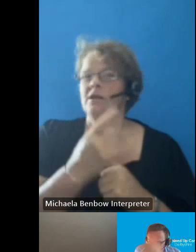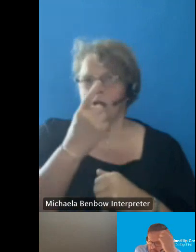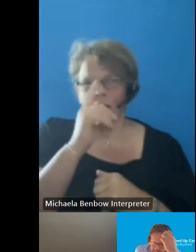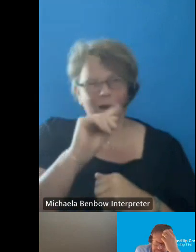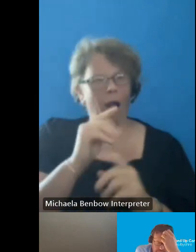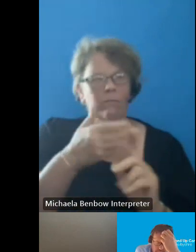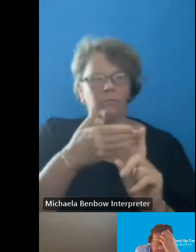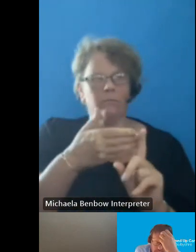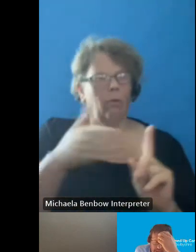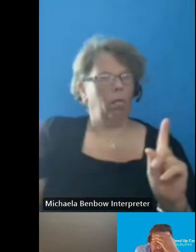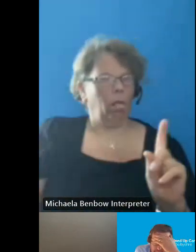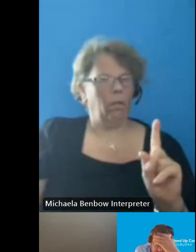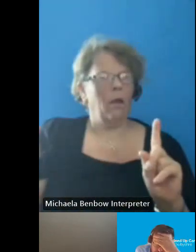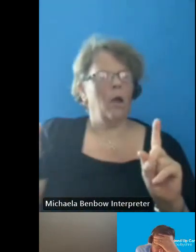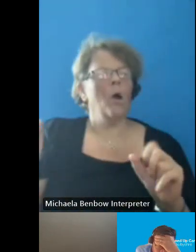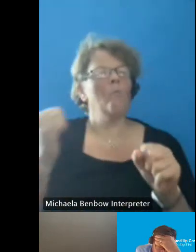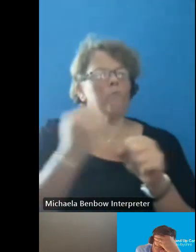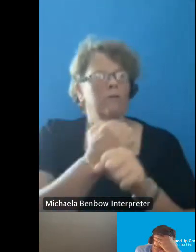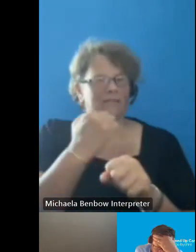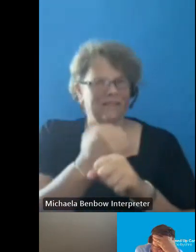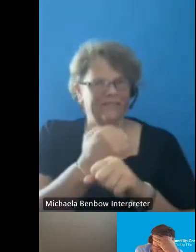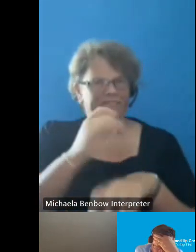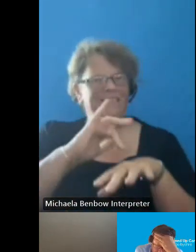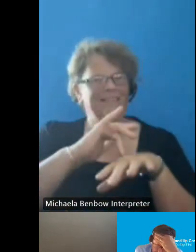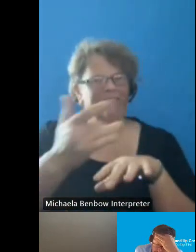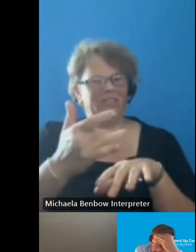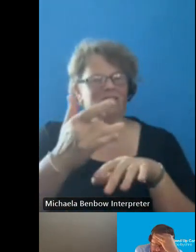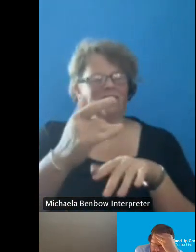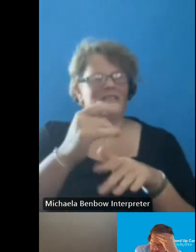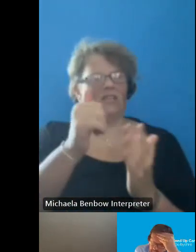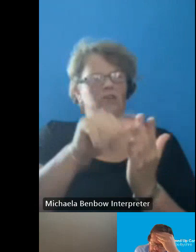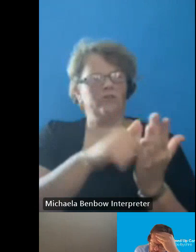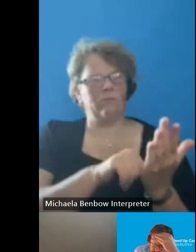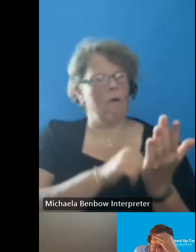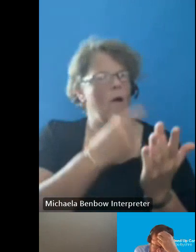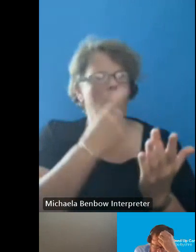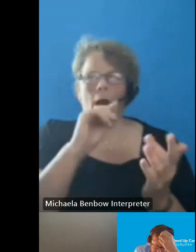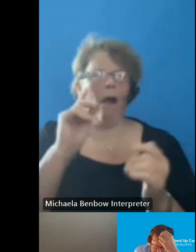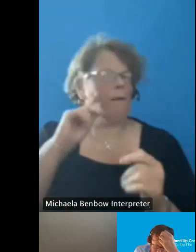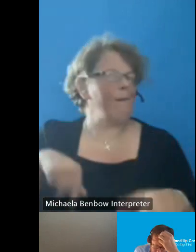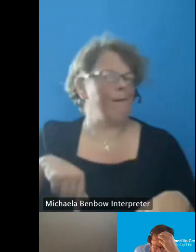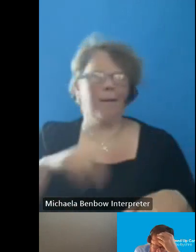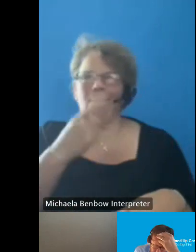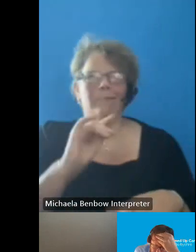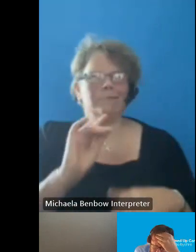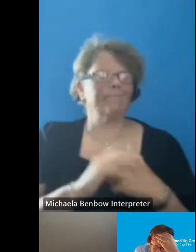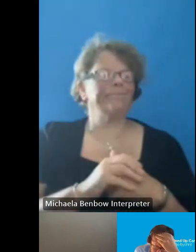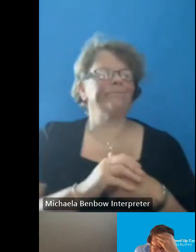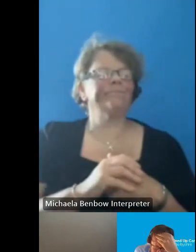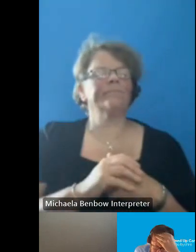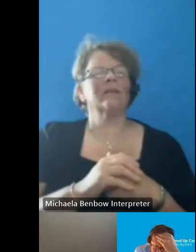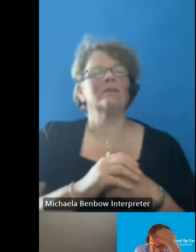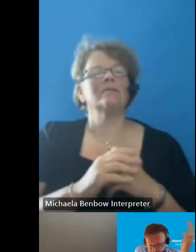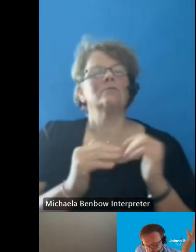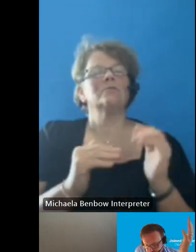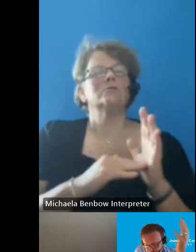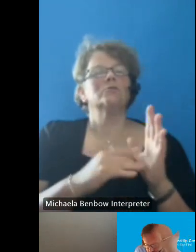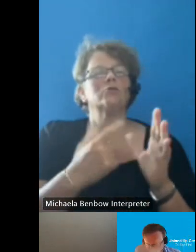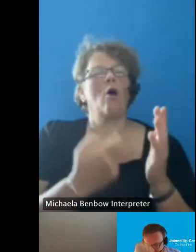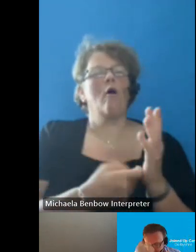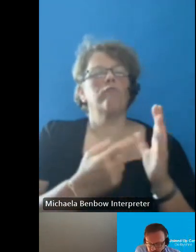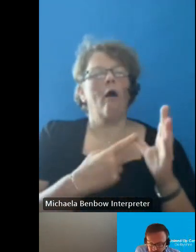agenda. Clearly, I think there was right at the beginning of the presentation, Zara talked about this, and it's